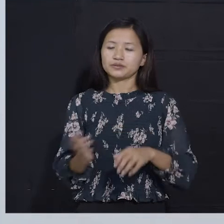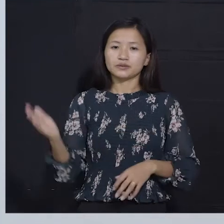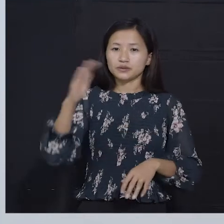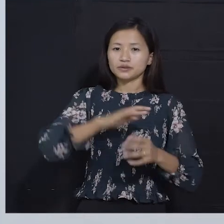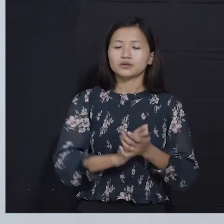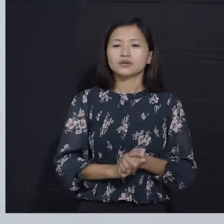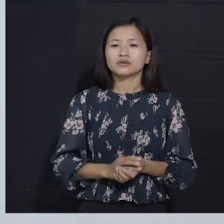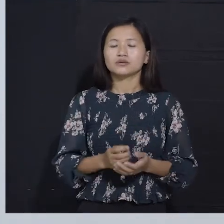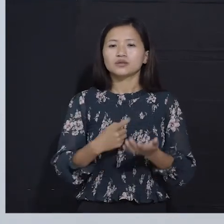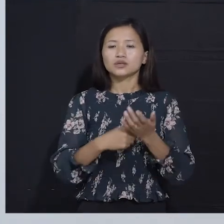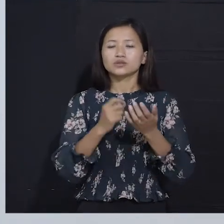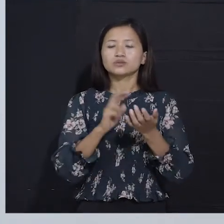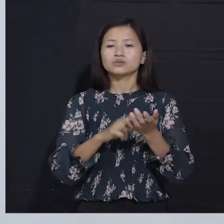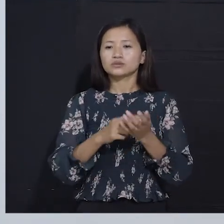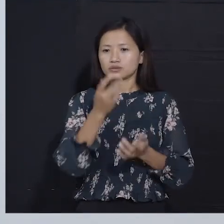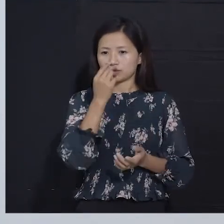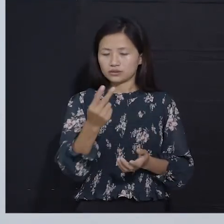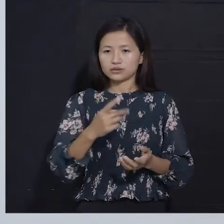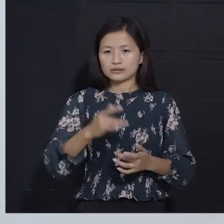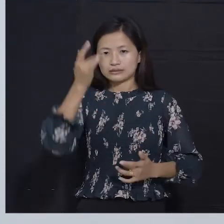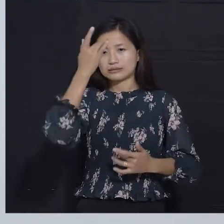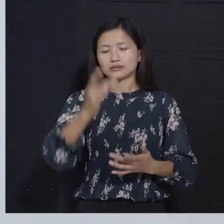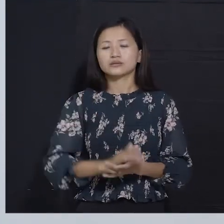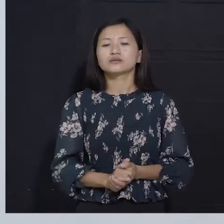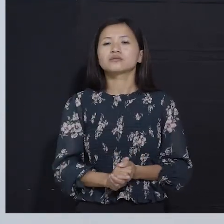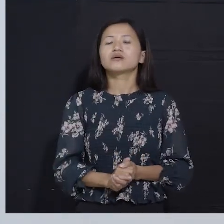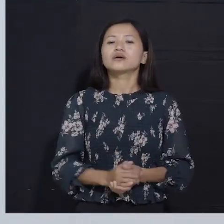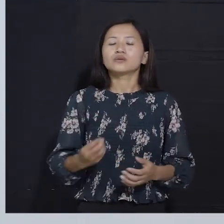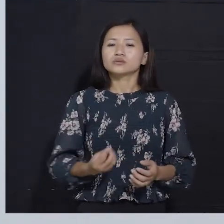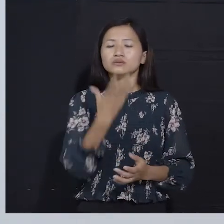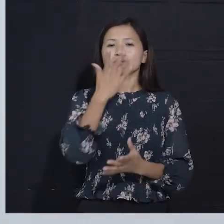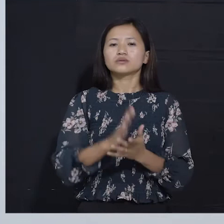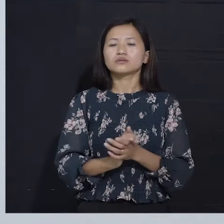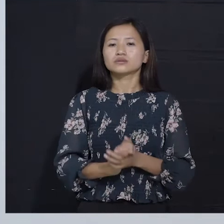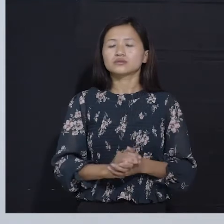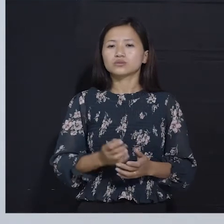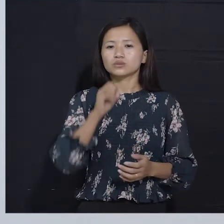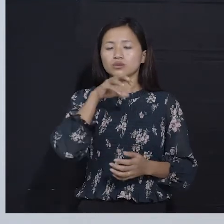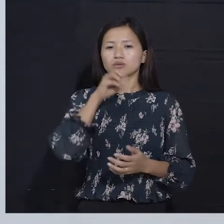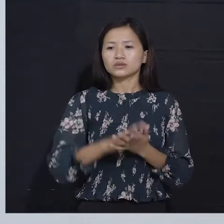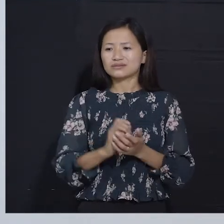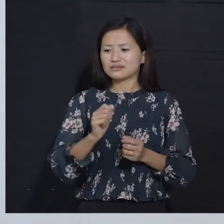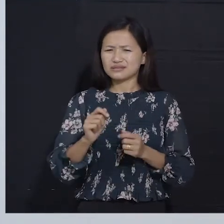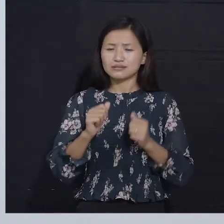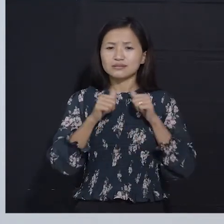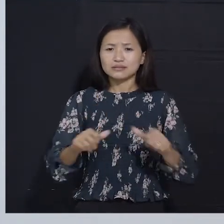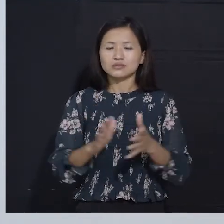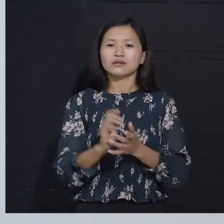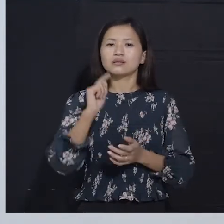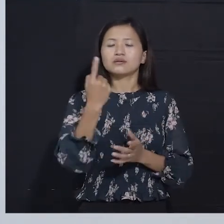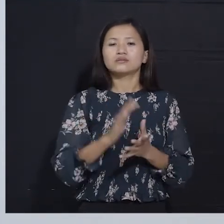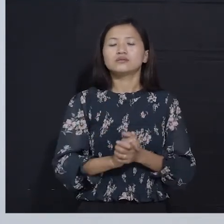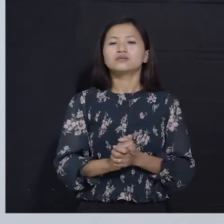came, and he nursed it. He did not go back again. And it was already morning. The dog was still along with him. We have seen how they two